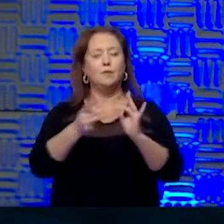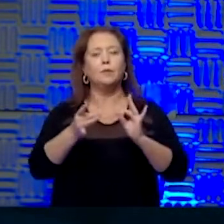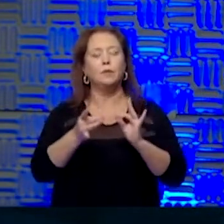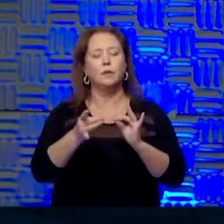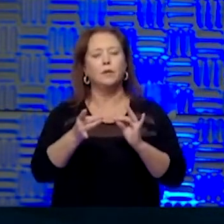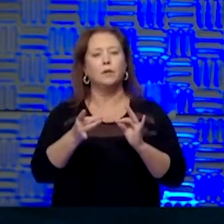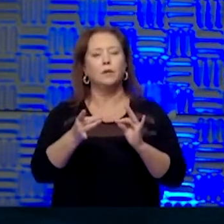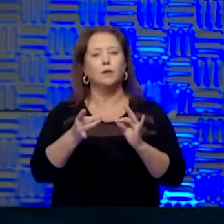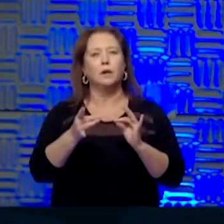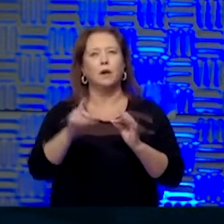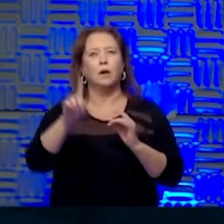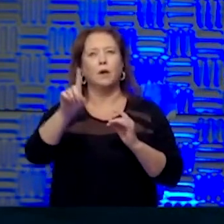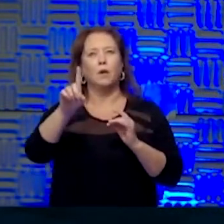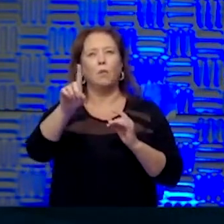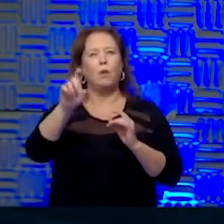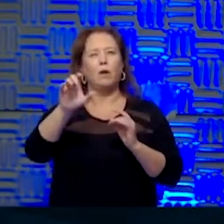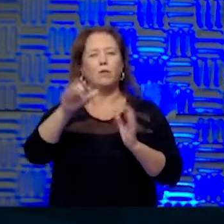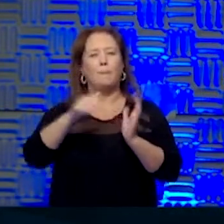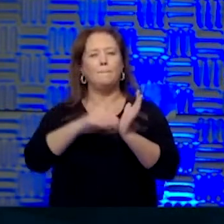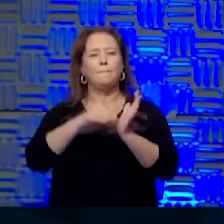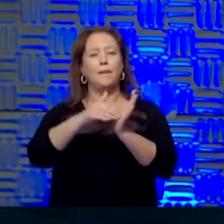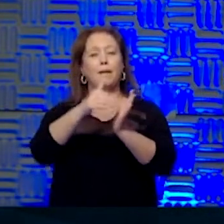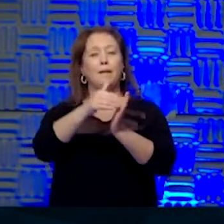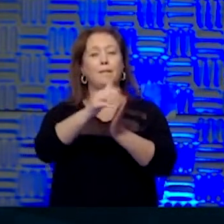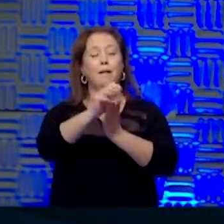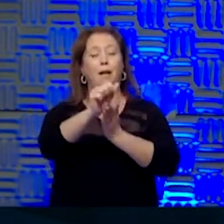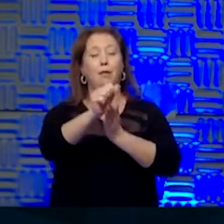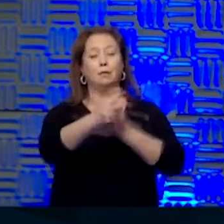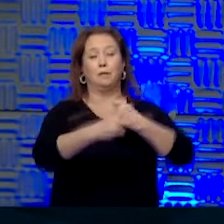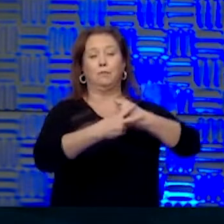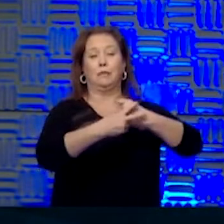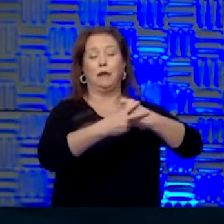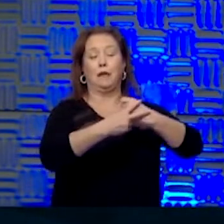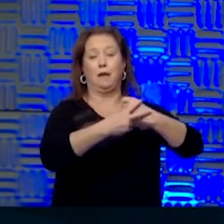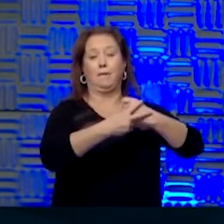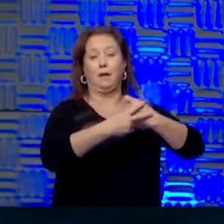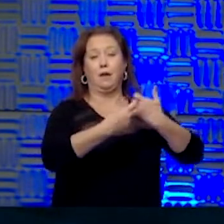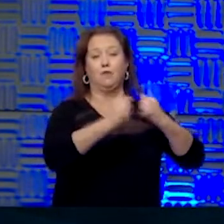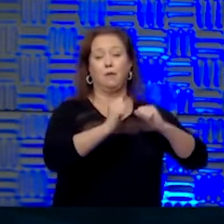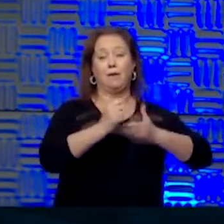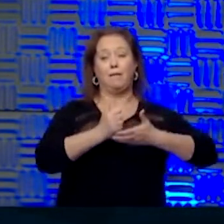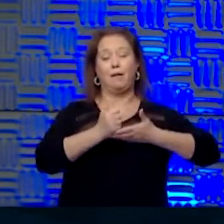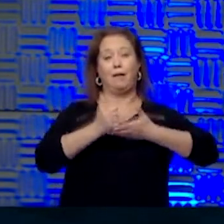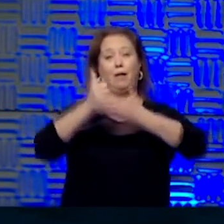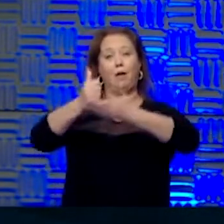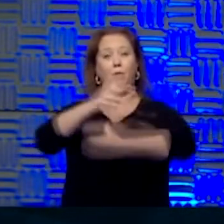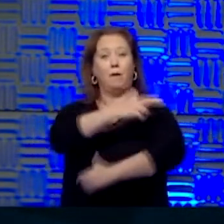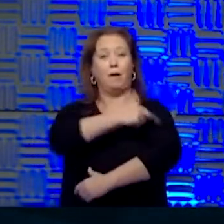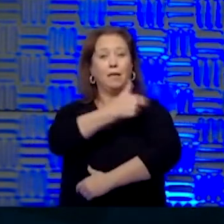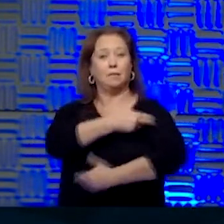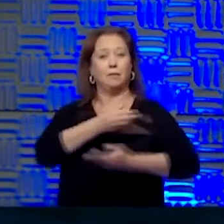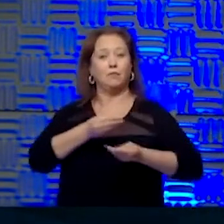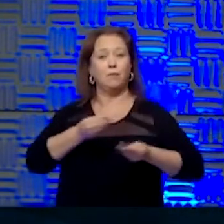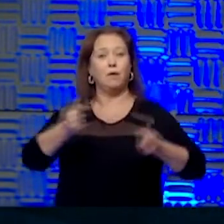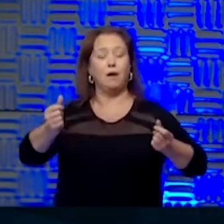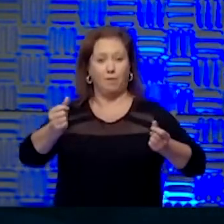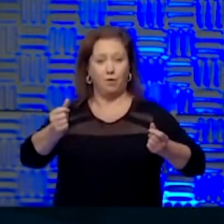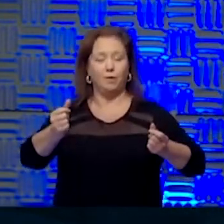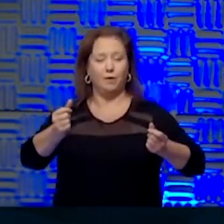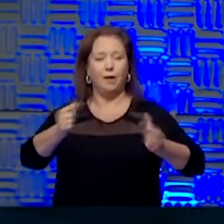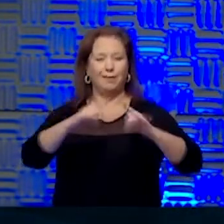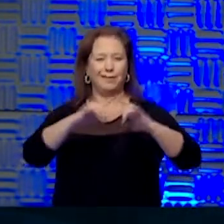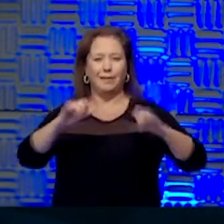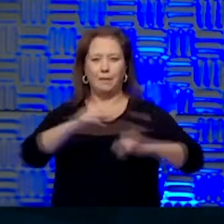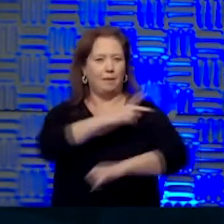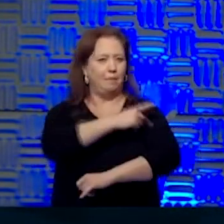there was $100 billion pot of money set aside for trying to help hospitals recover at a time in which the patients weren't being seen.